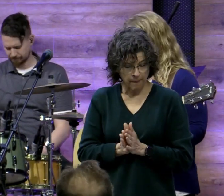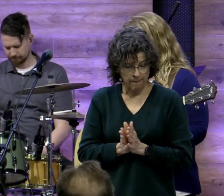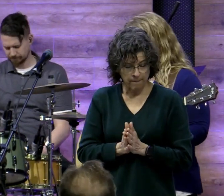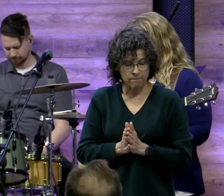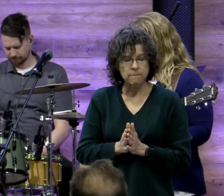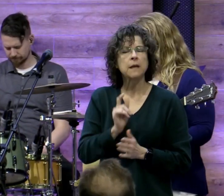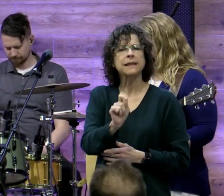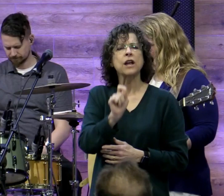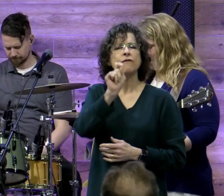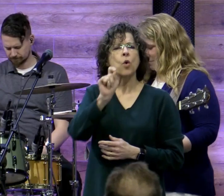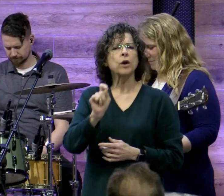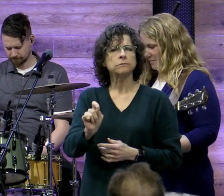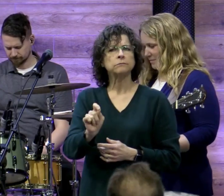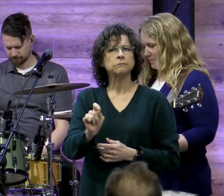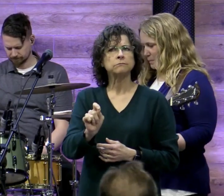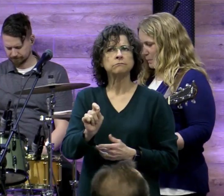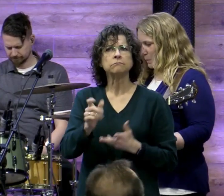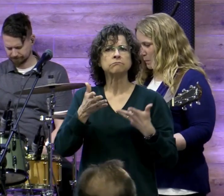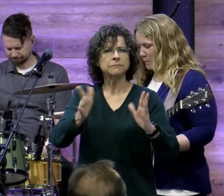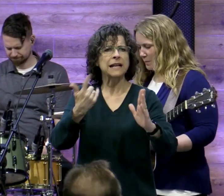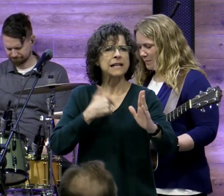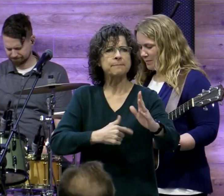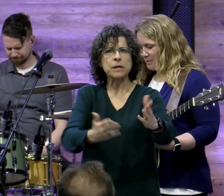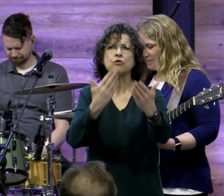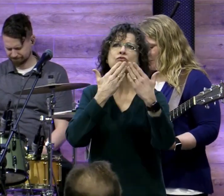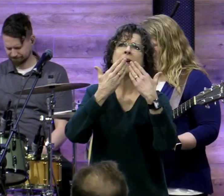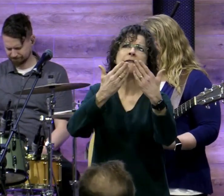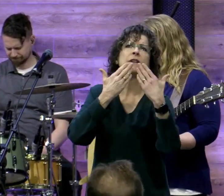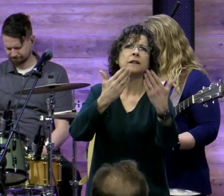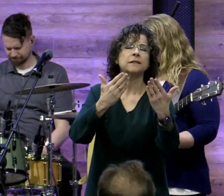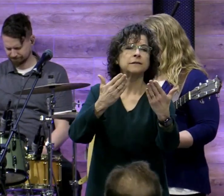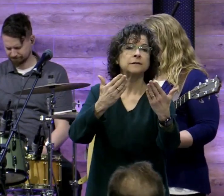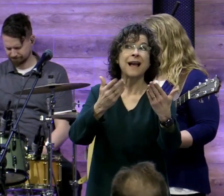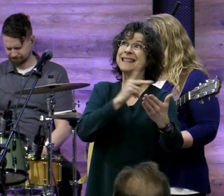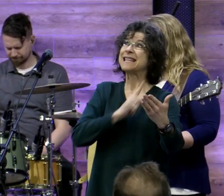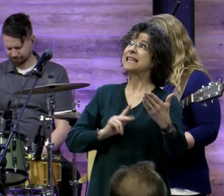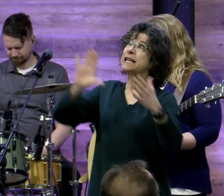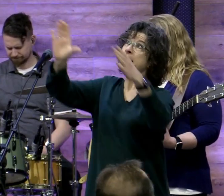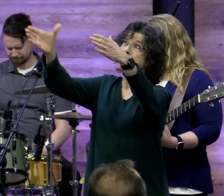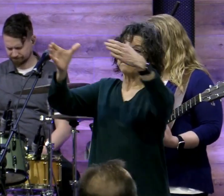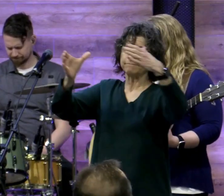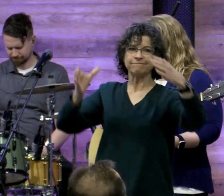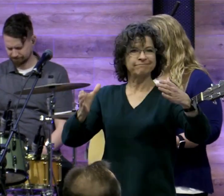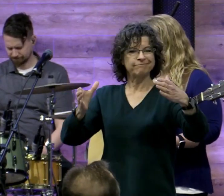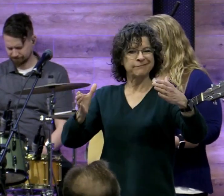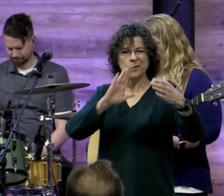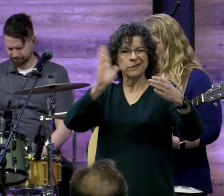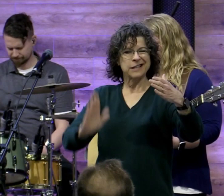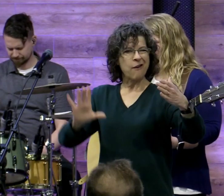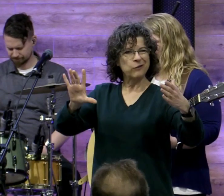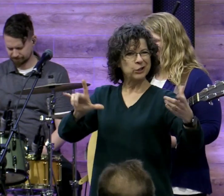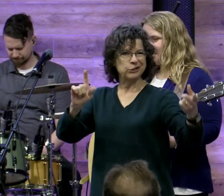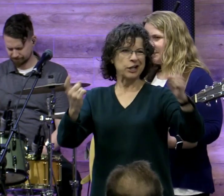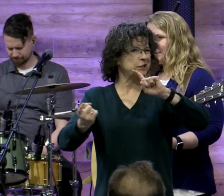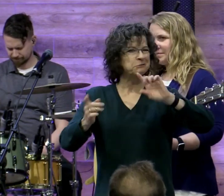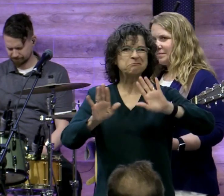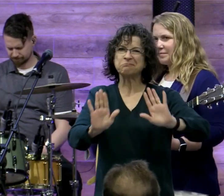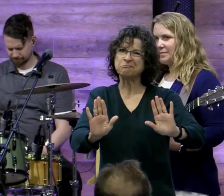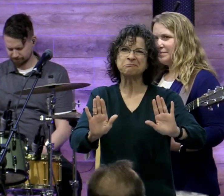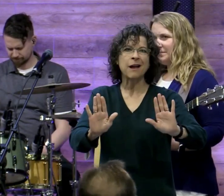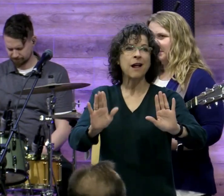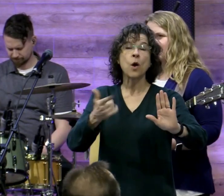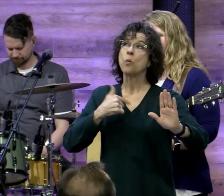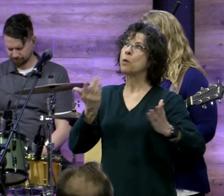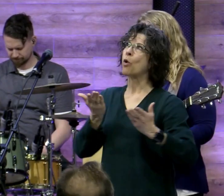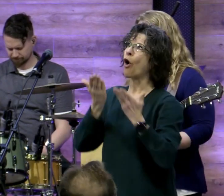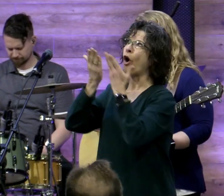Therefore, let us be grateful for receiving a kingdom that cannot be shaken. And let us offer to God